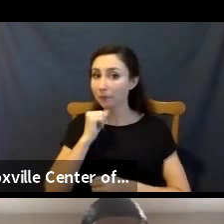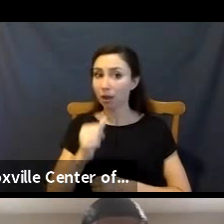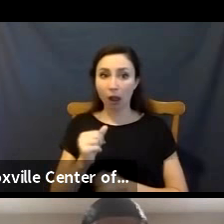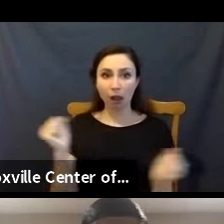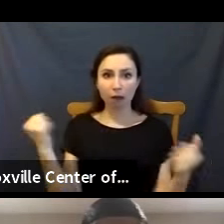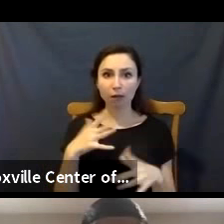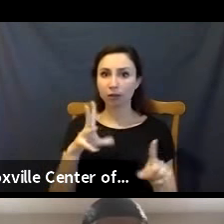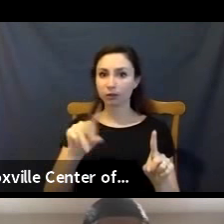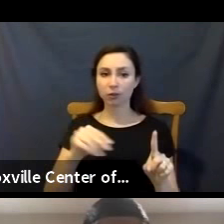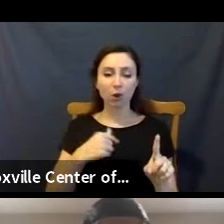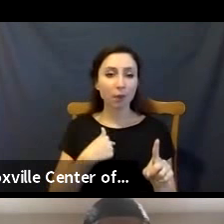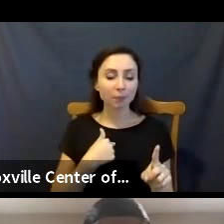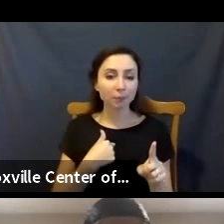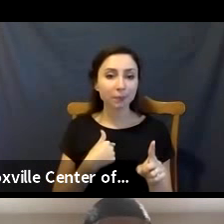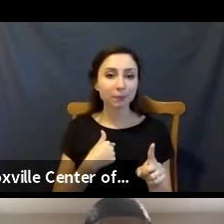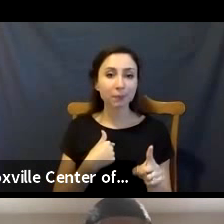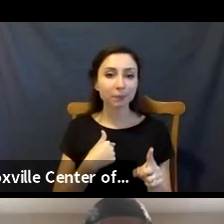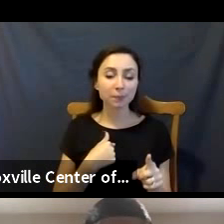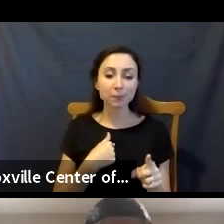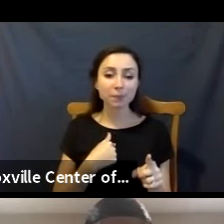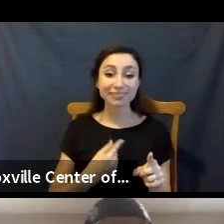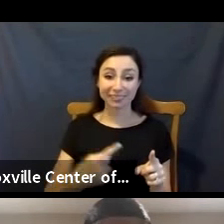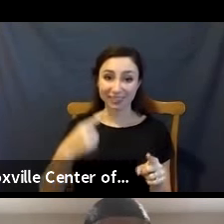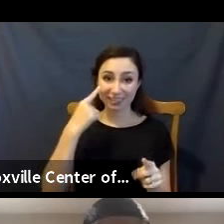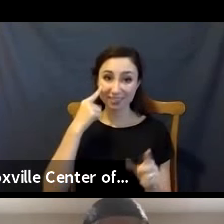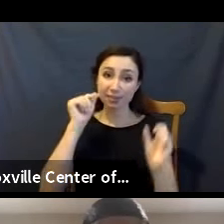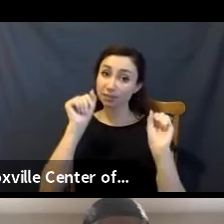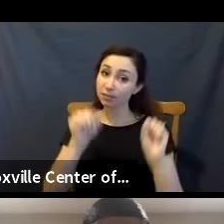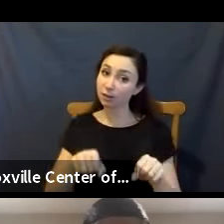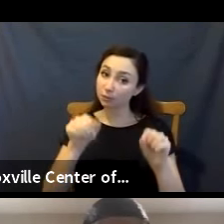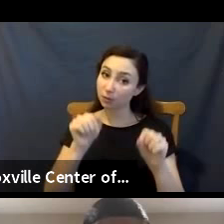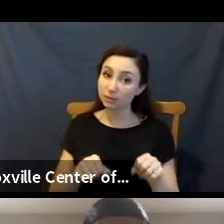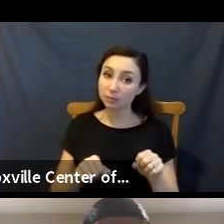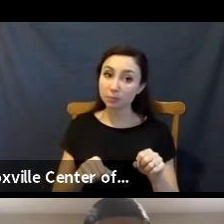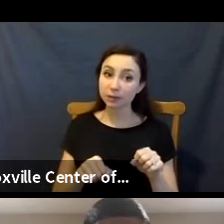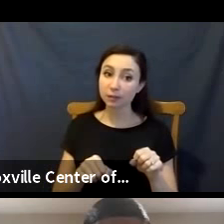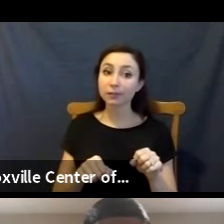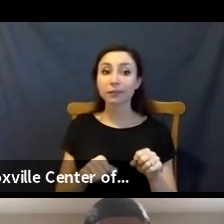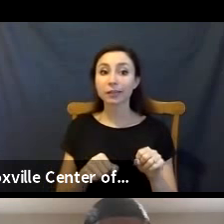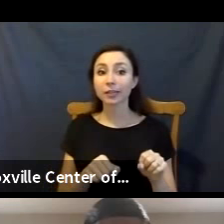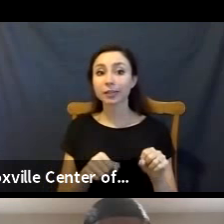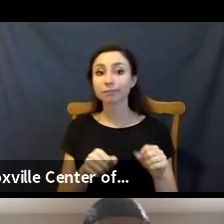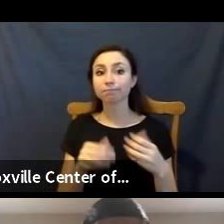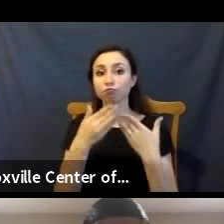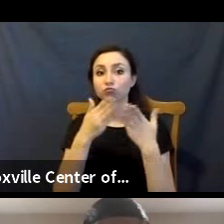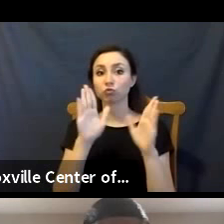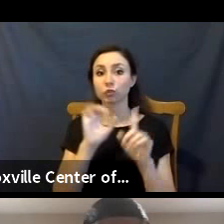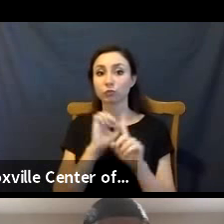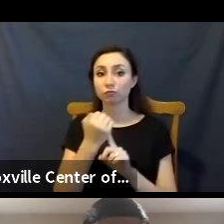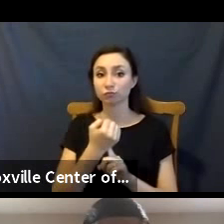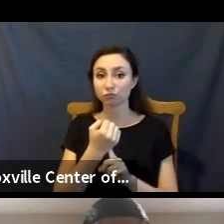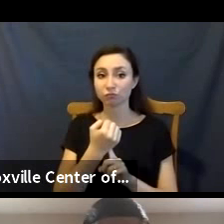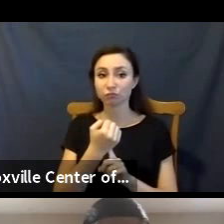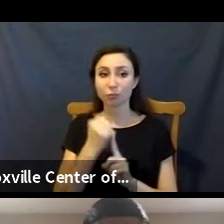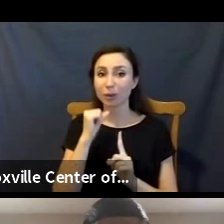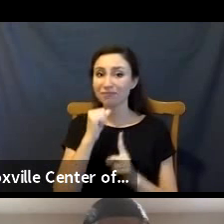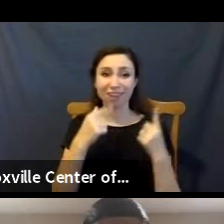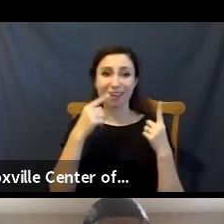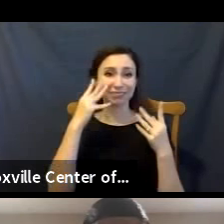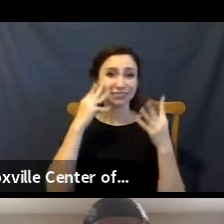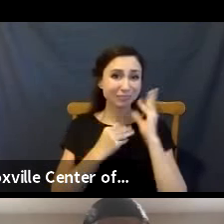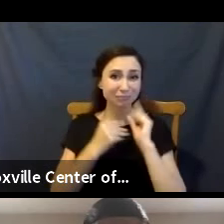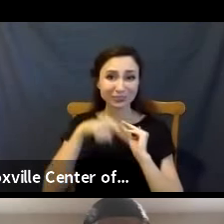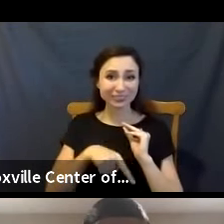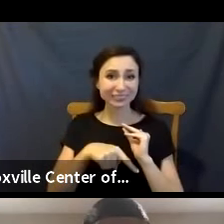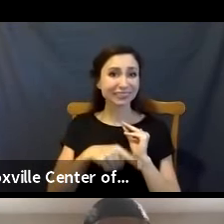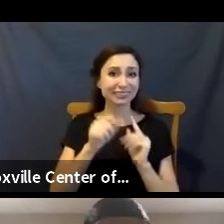anything like that, but I think there is the possibility that the overall situation, I mean, we haven't even been through this in cold weather yet. We